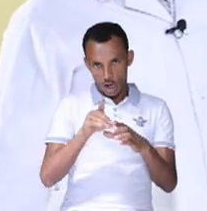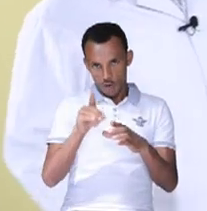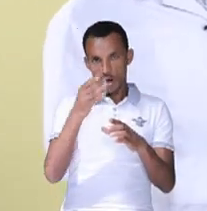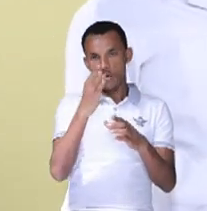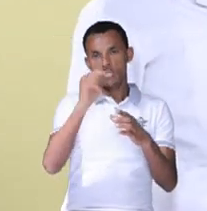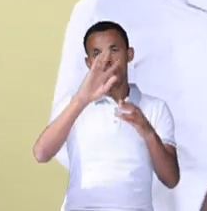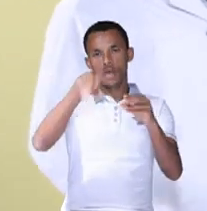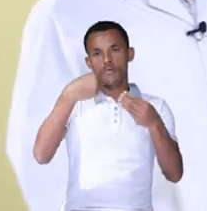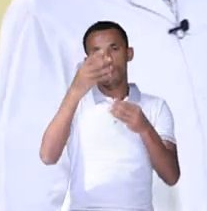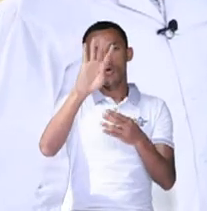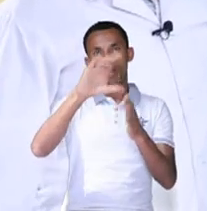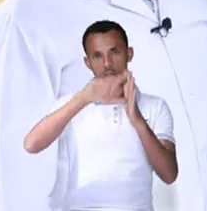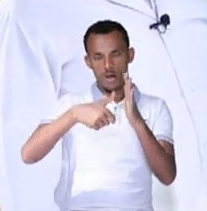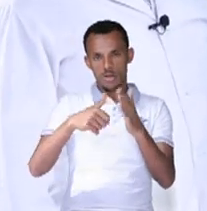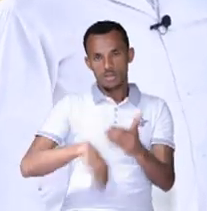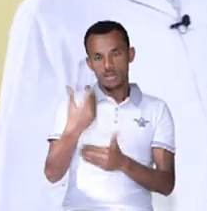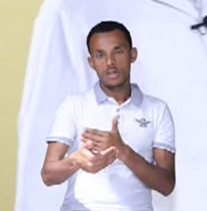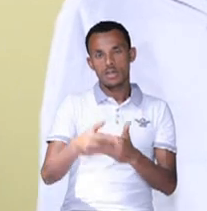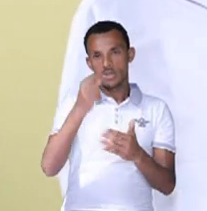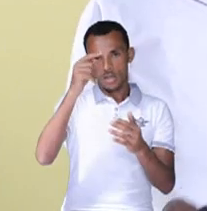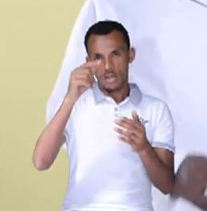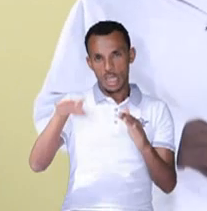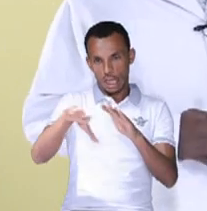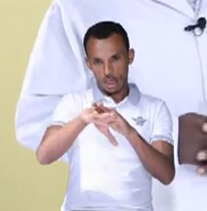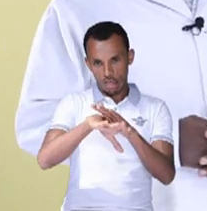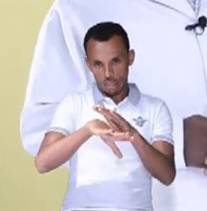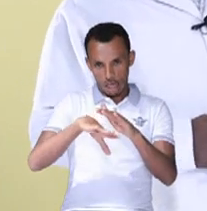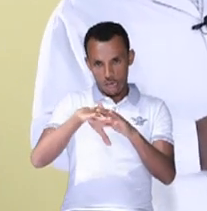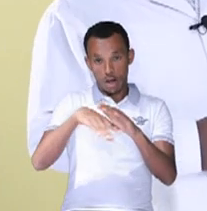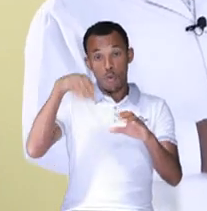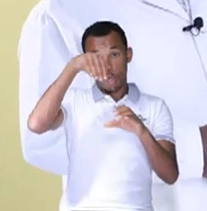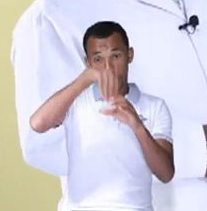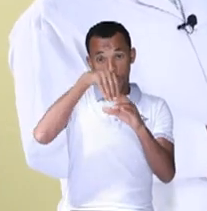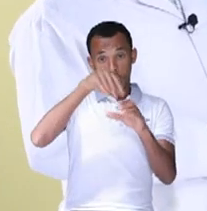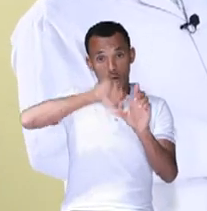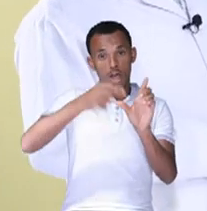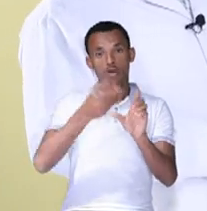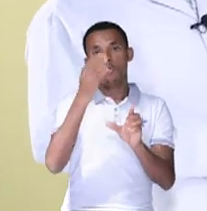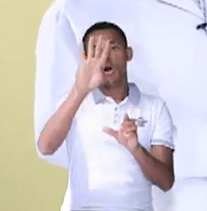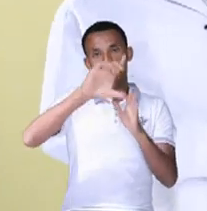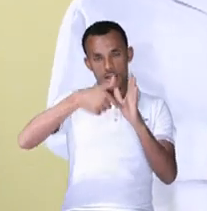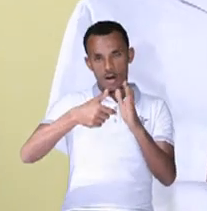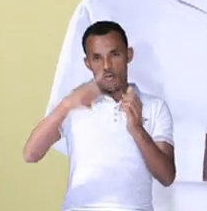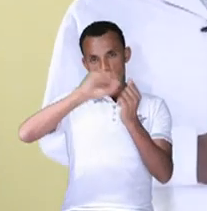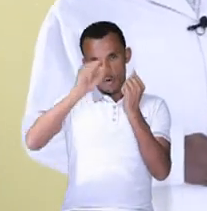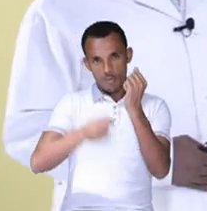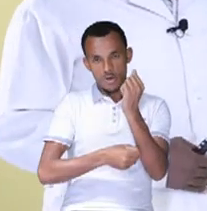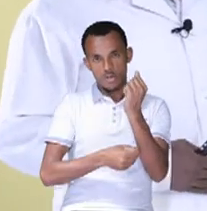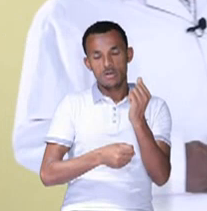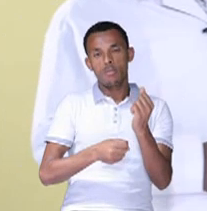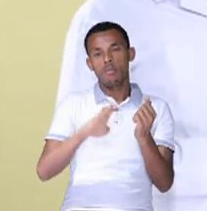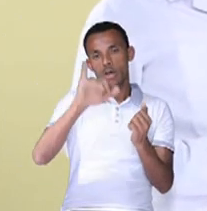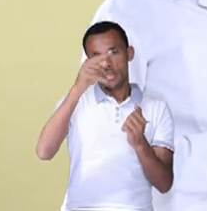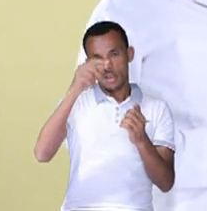given quadrilateral. Then the interior angle of a quadrilateral is the angle formed by the adjacent